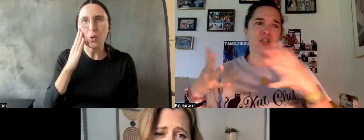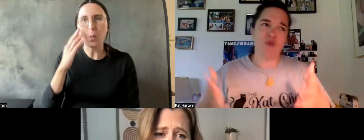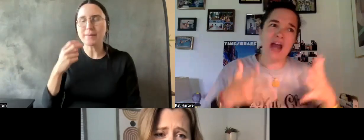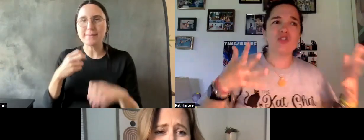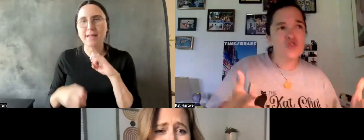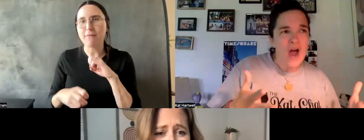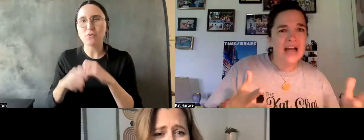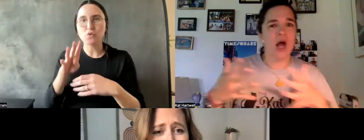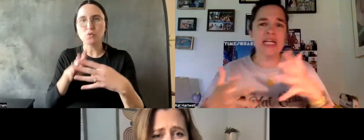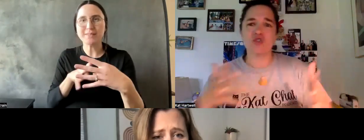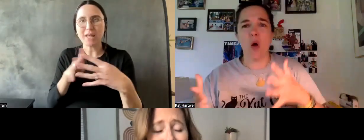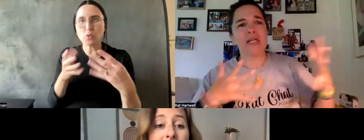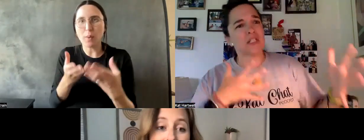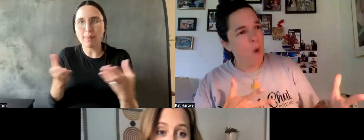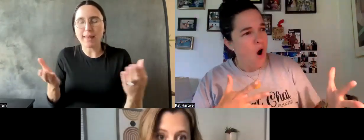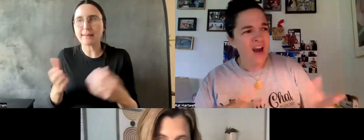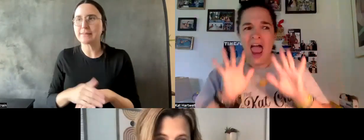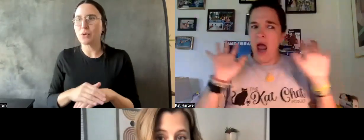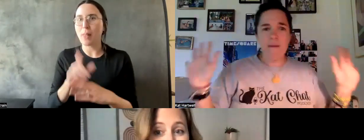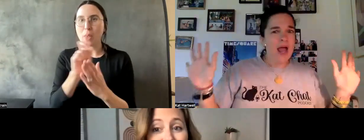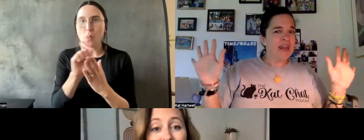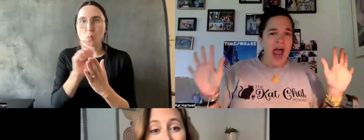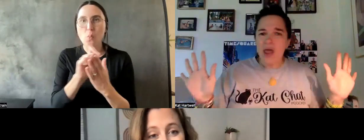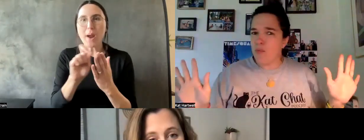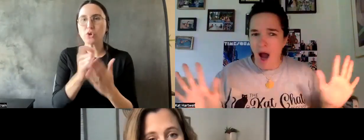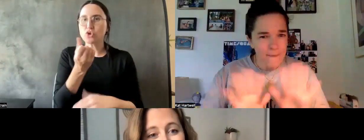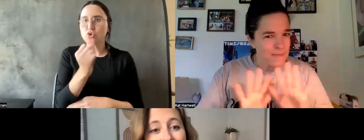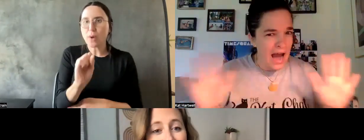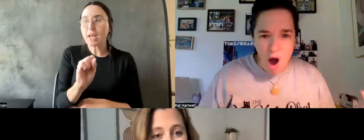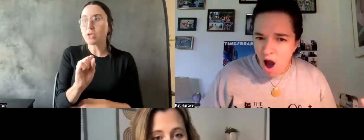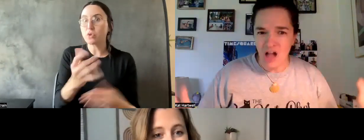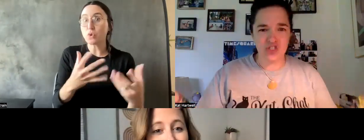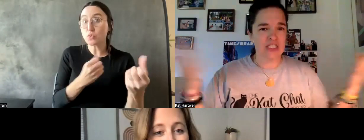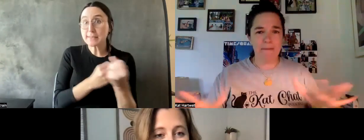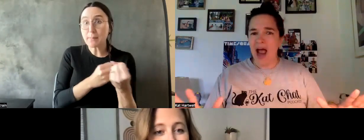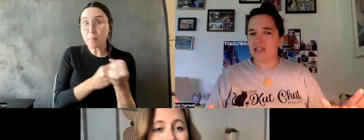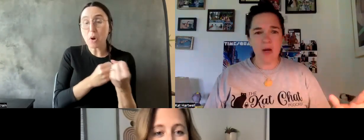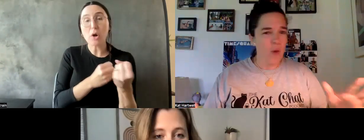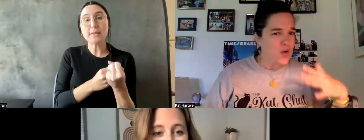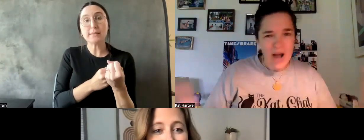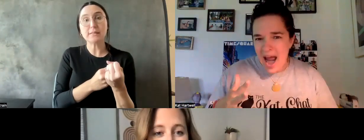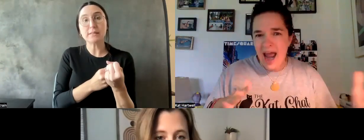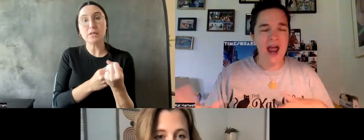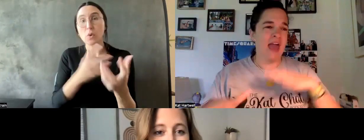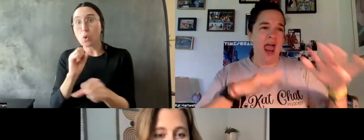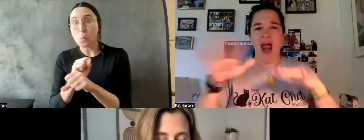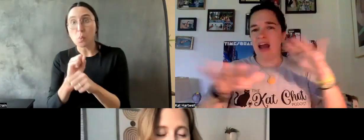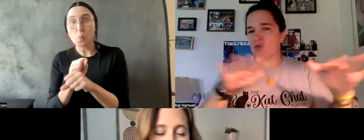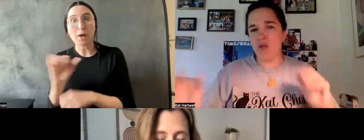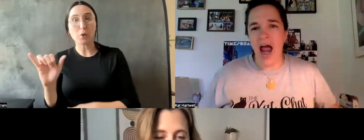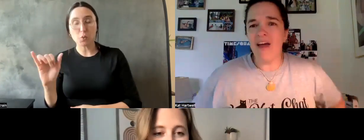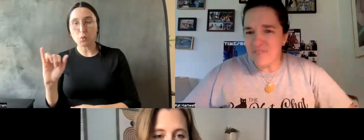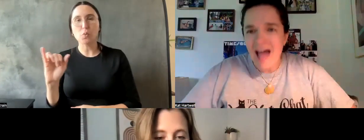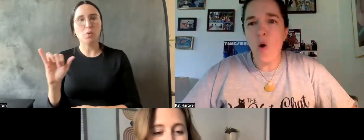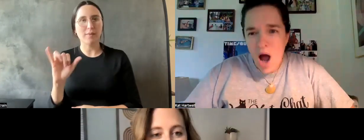schedule because the writer's strike, I need to show my support. I mean, not a problem at all. Just get back to me when you can. And